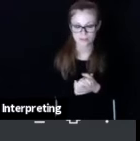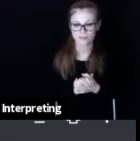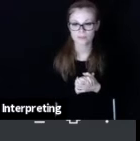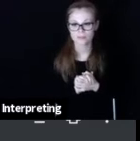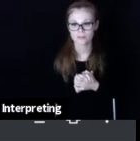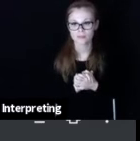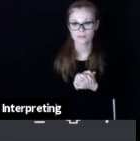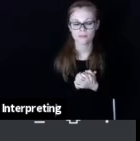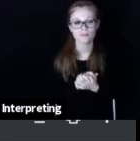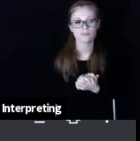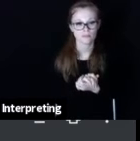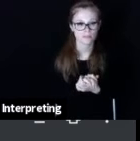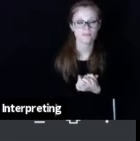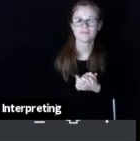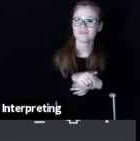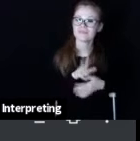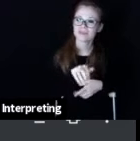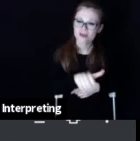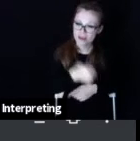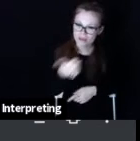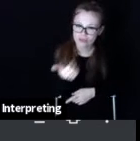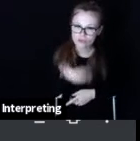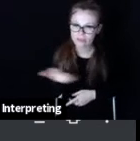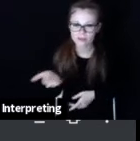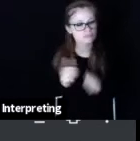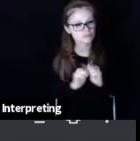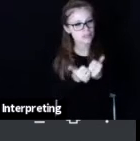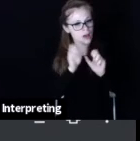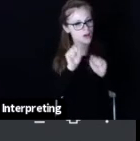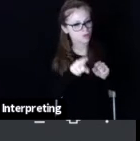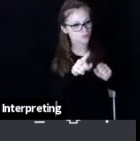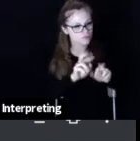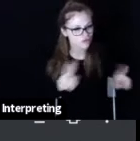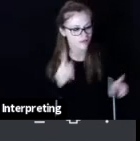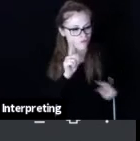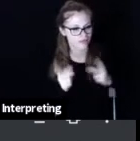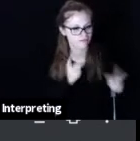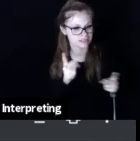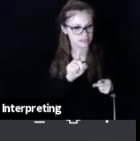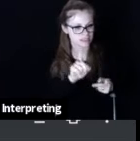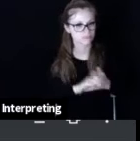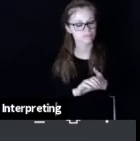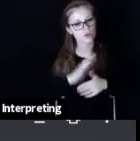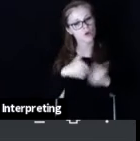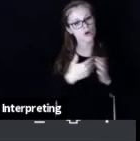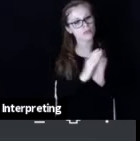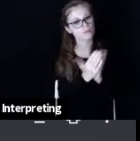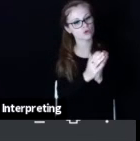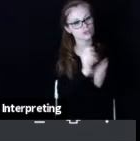Um, Now, other things that you can do to get ready for the visit, and the books that Carrie shared at the